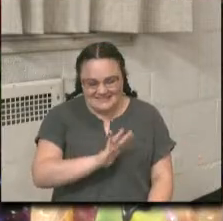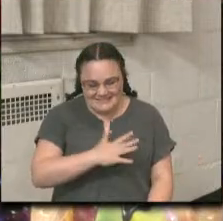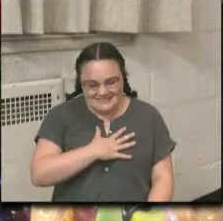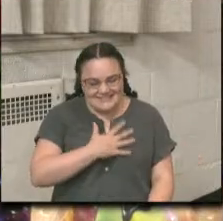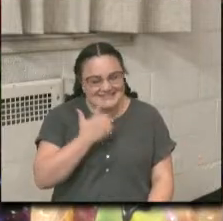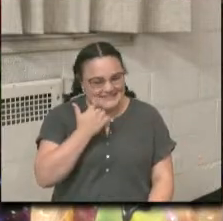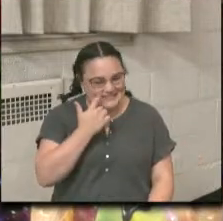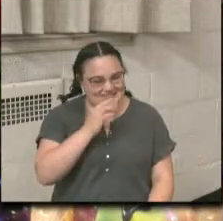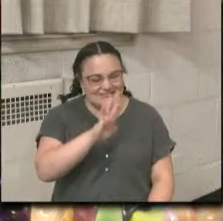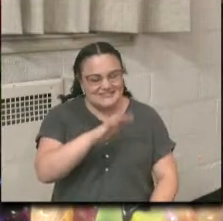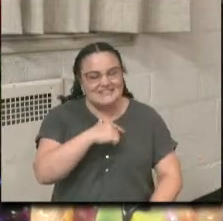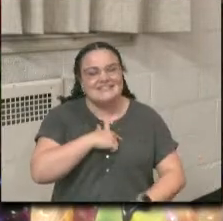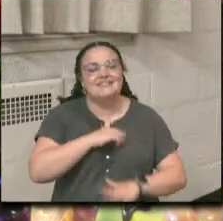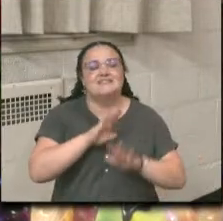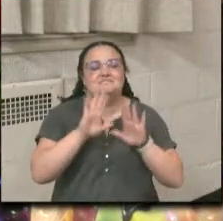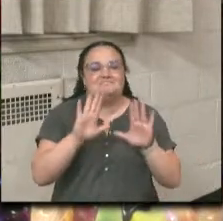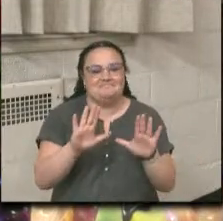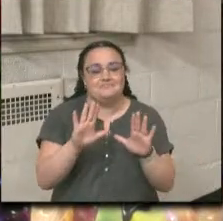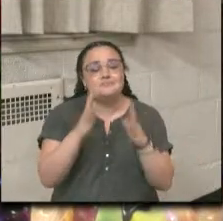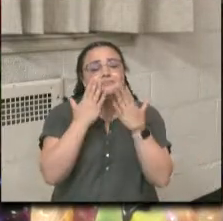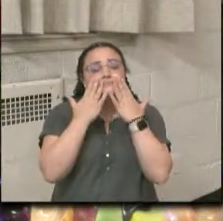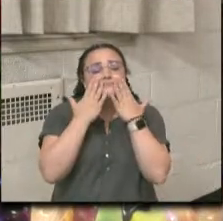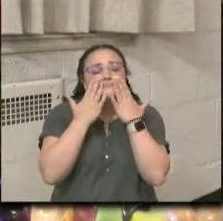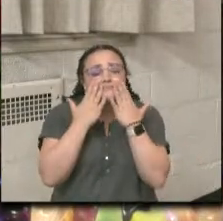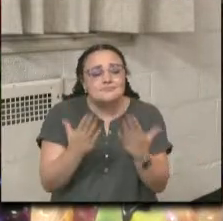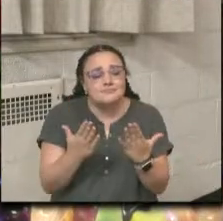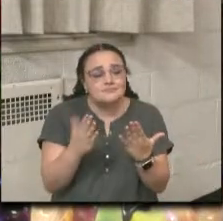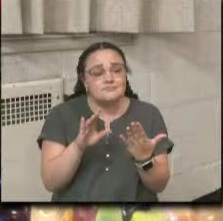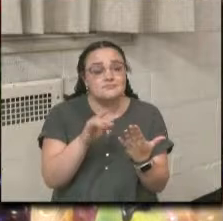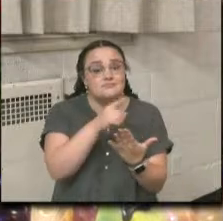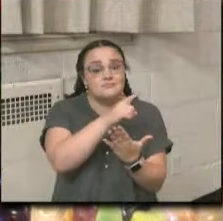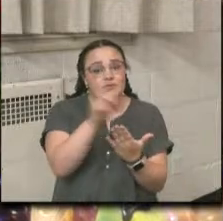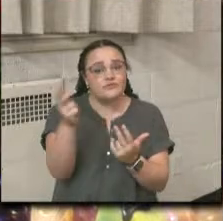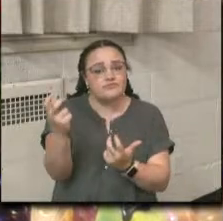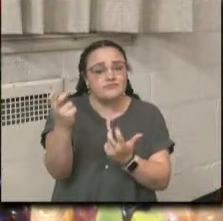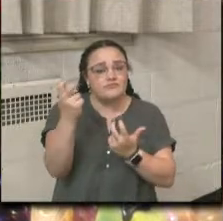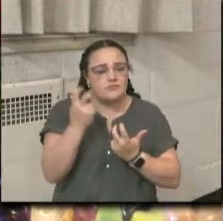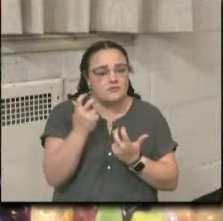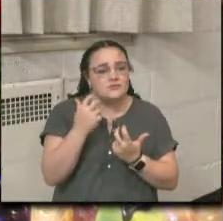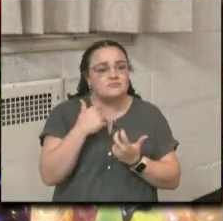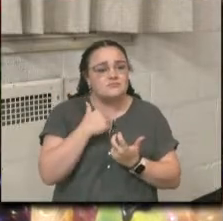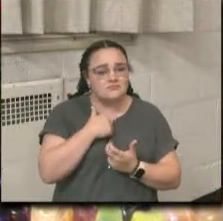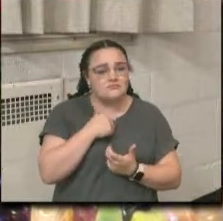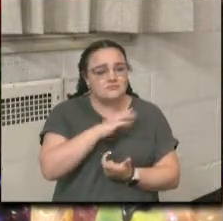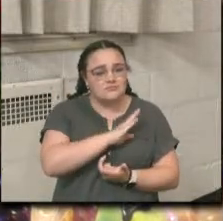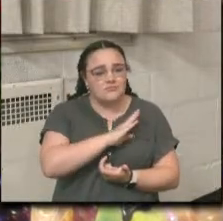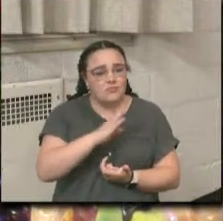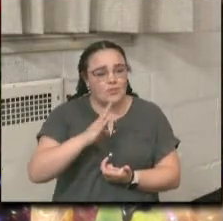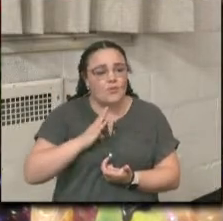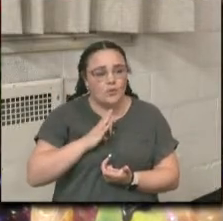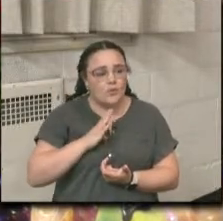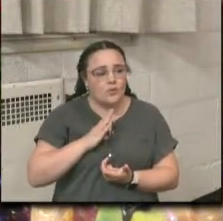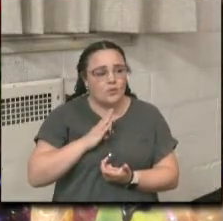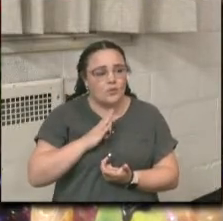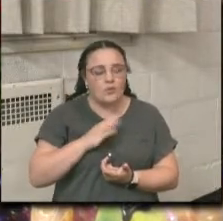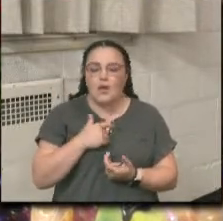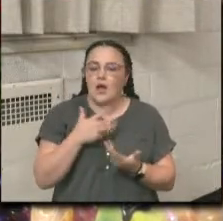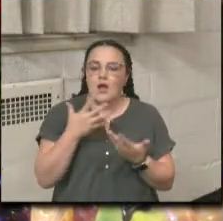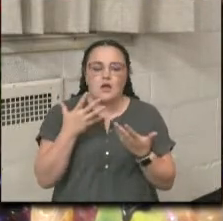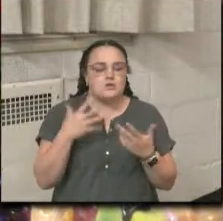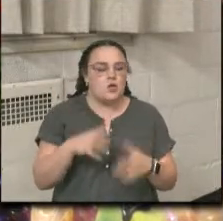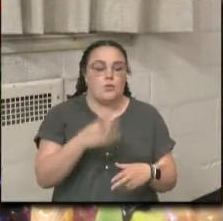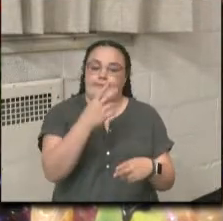I thank all of you who have contributed to my success on this board. I don't want to call